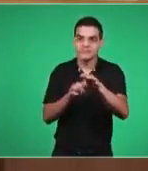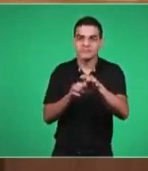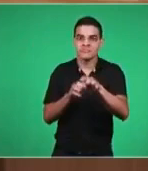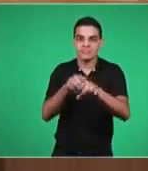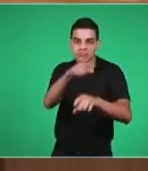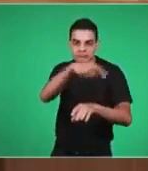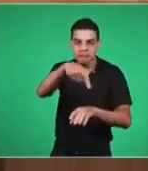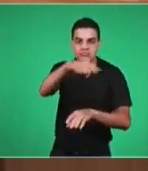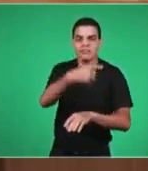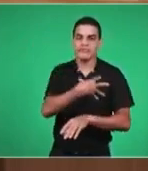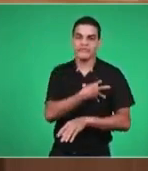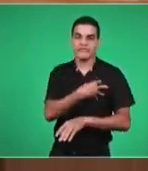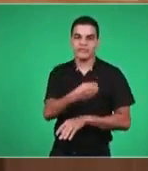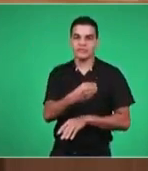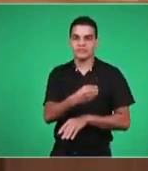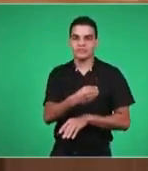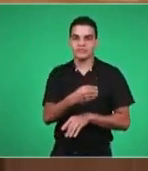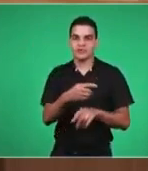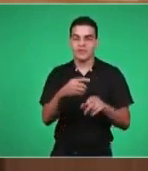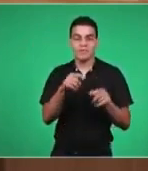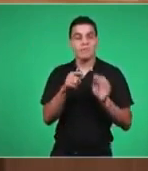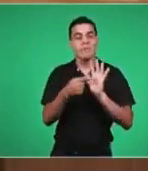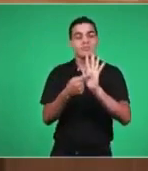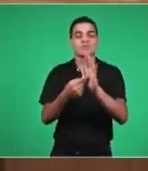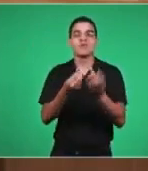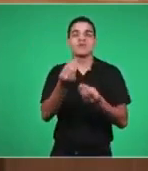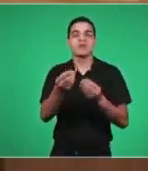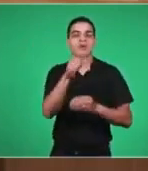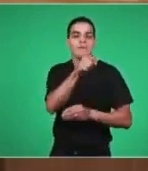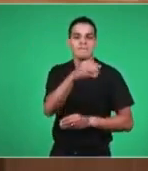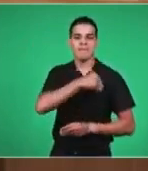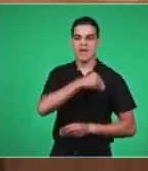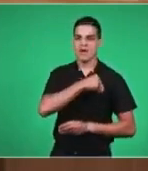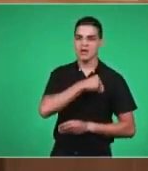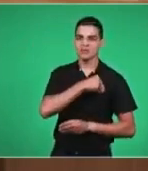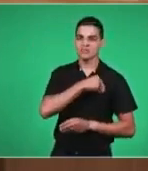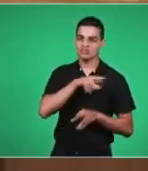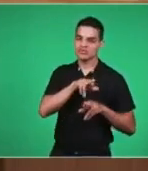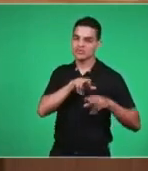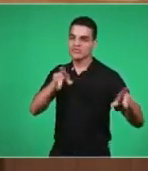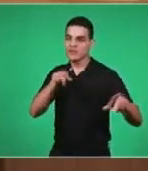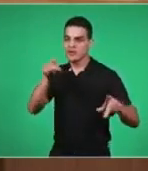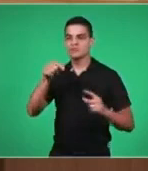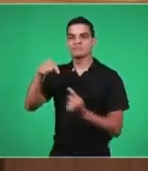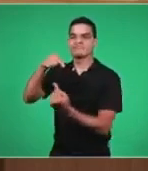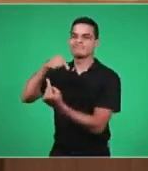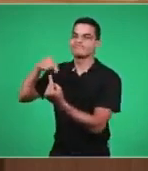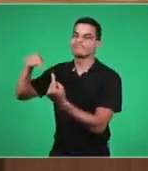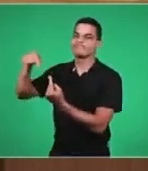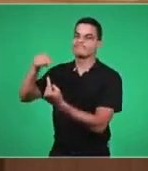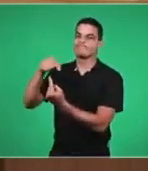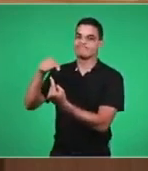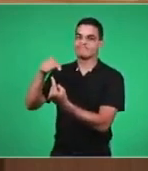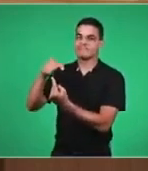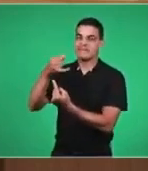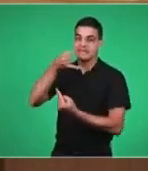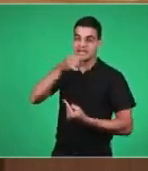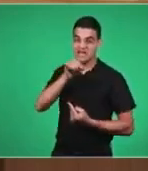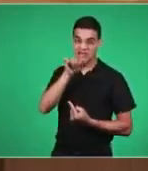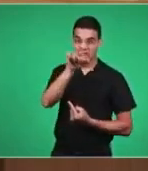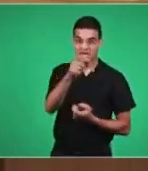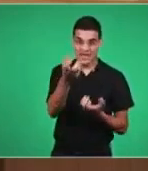is our concern. We can't teach our kids that these profane and saintly